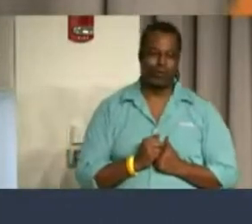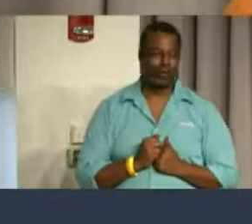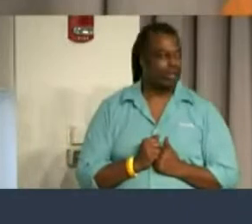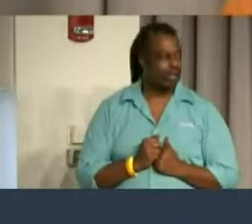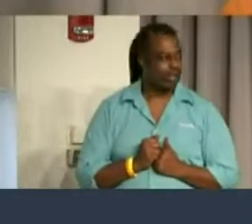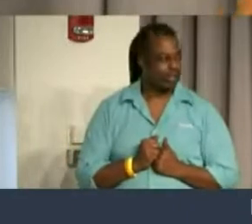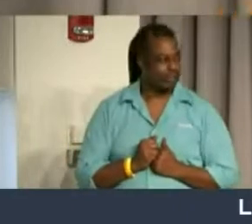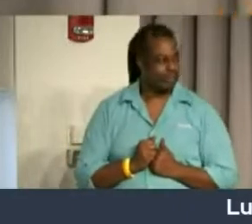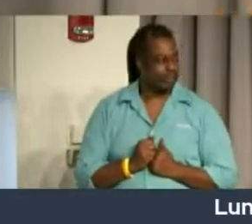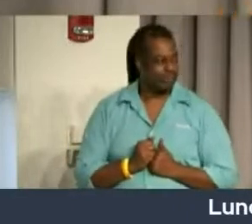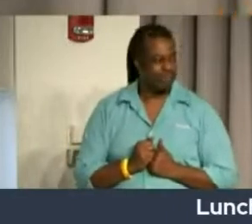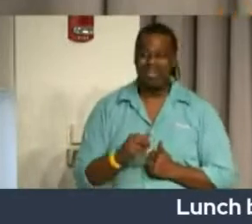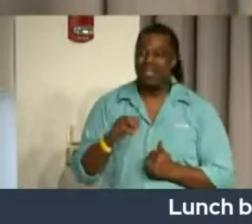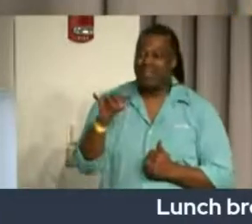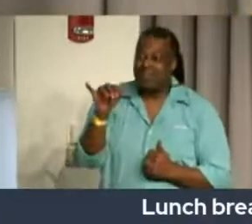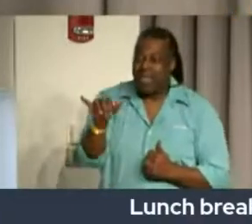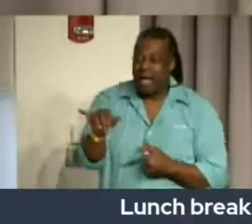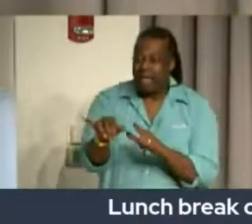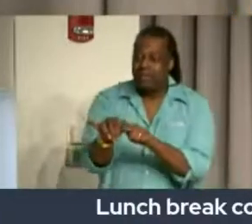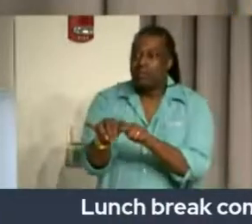That is genocide.